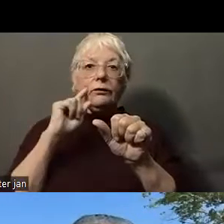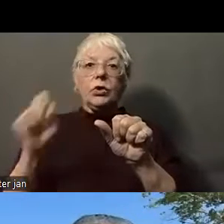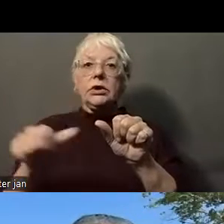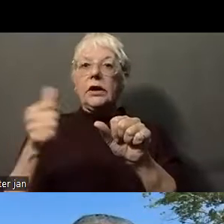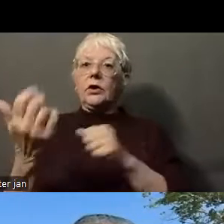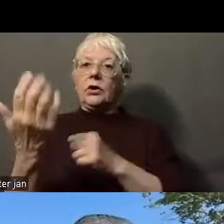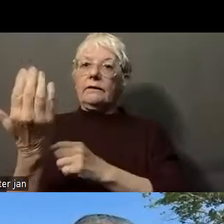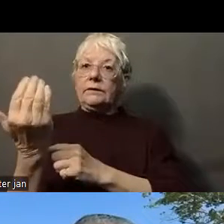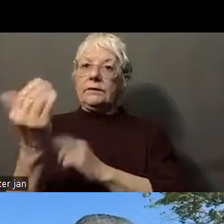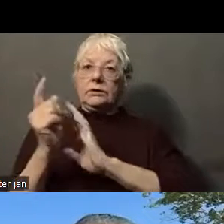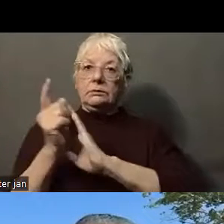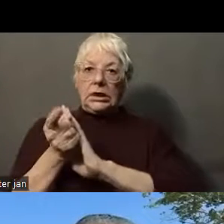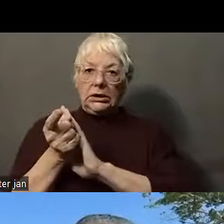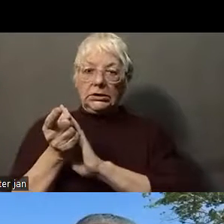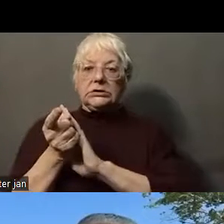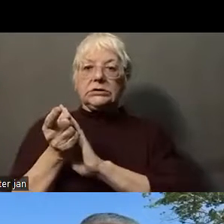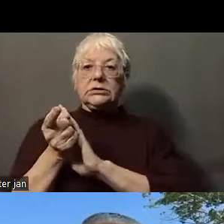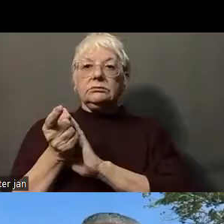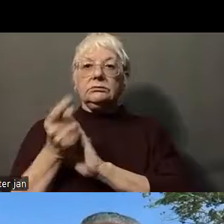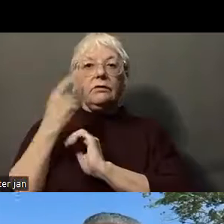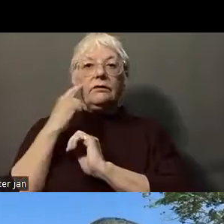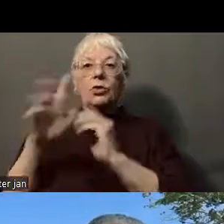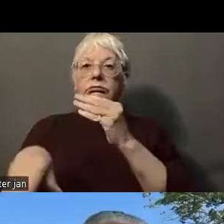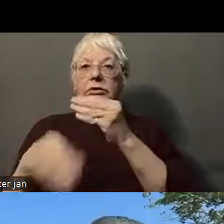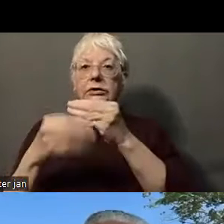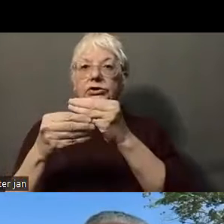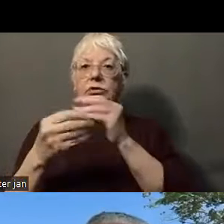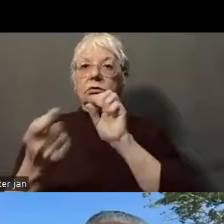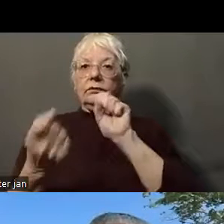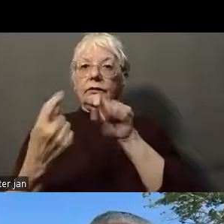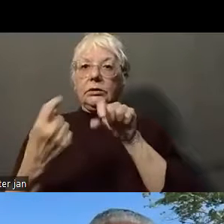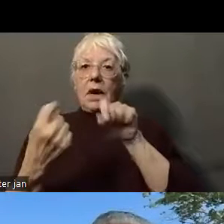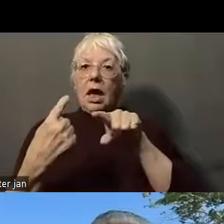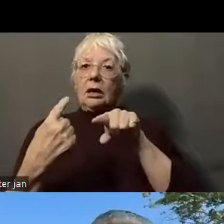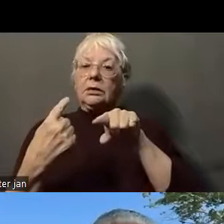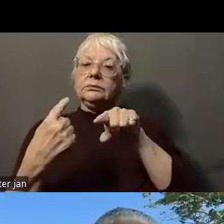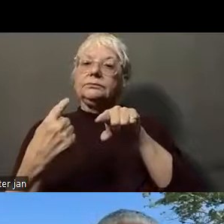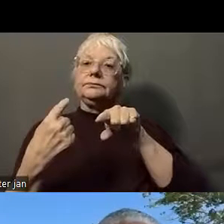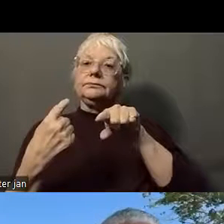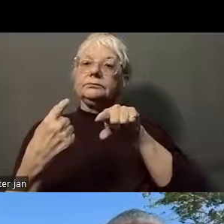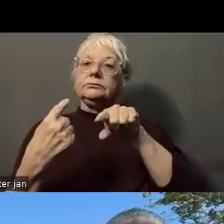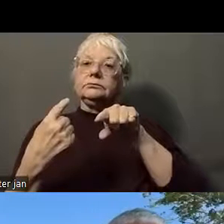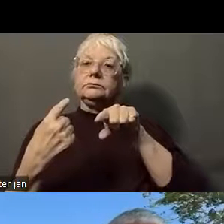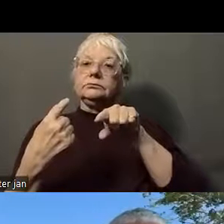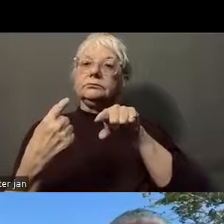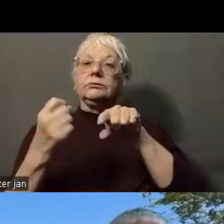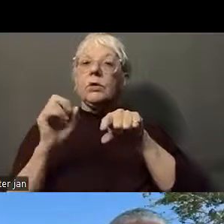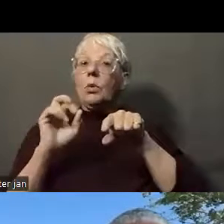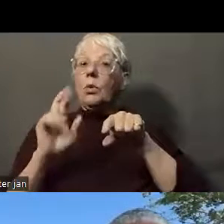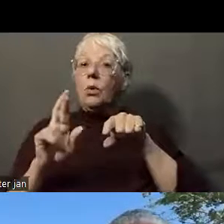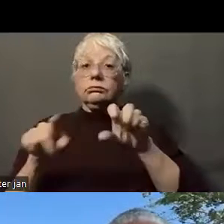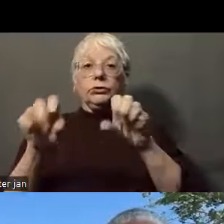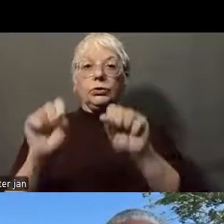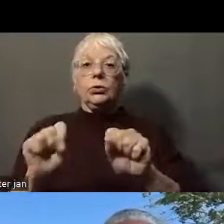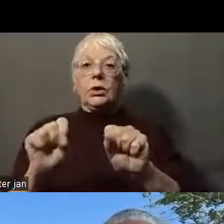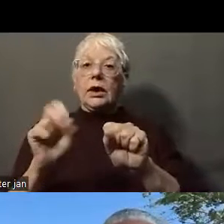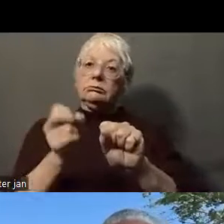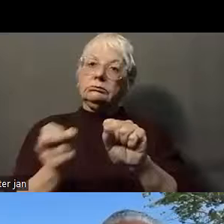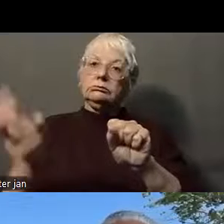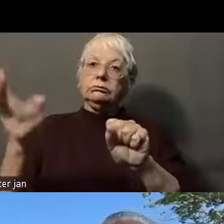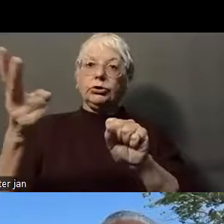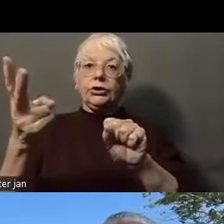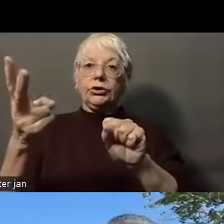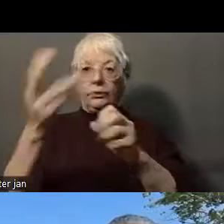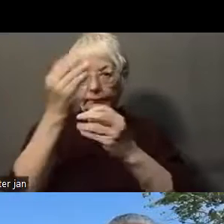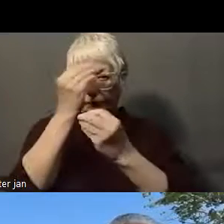minutes for additional feedback. Or please feel free to drop your information or your